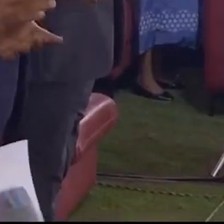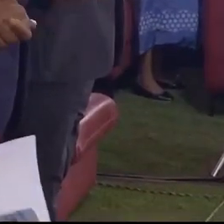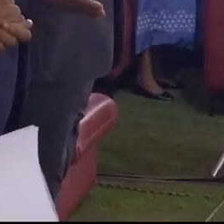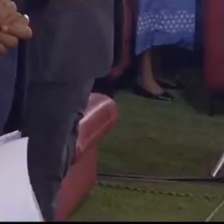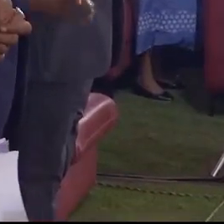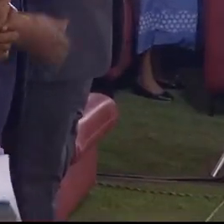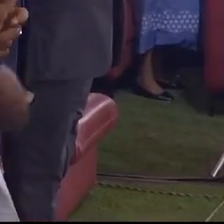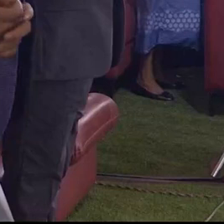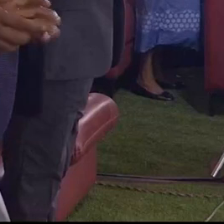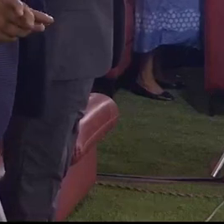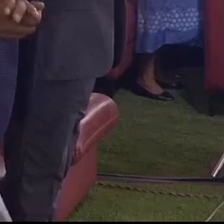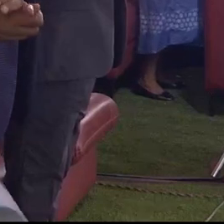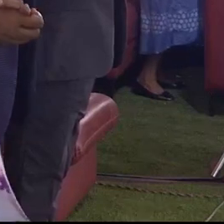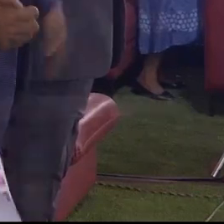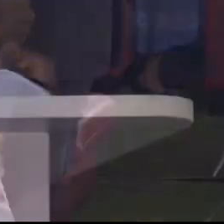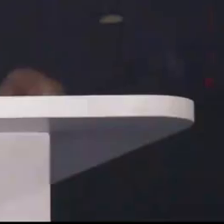Praise the Lord.